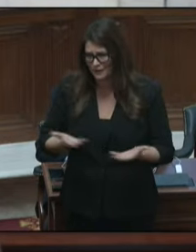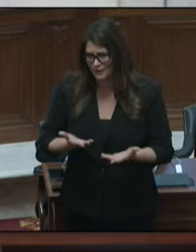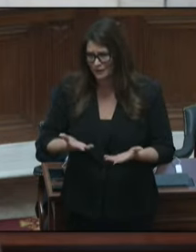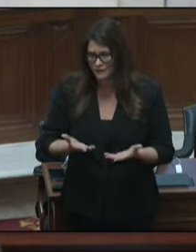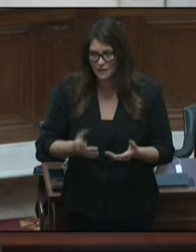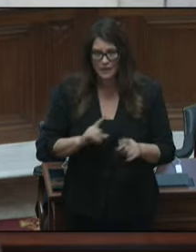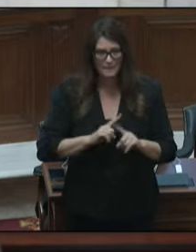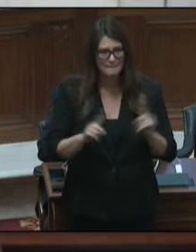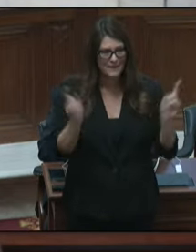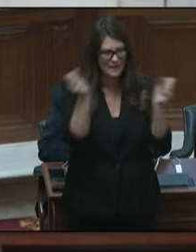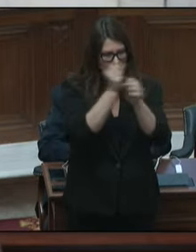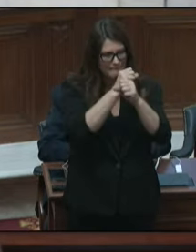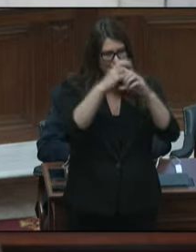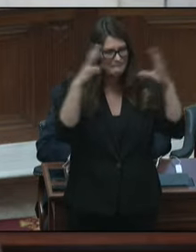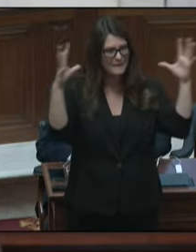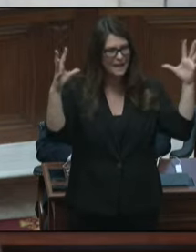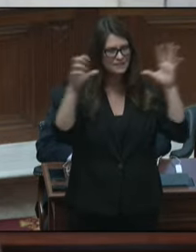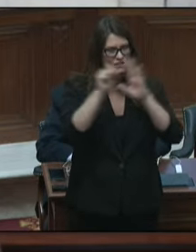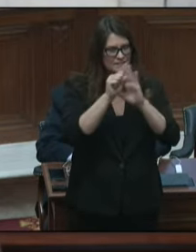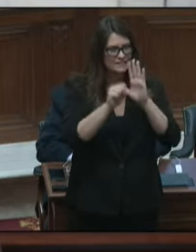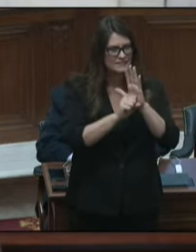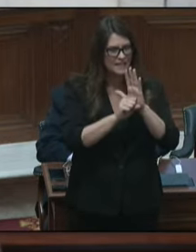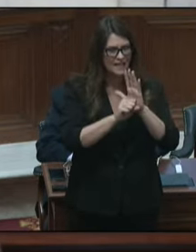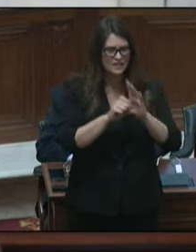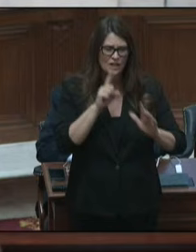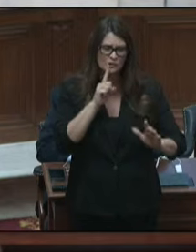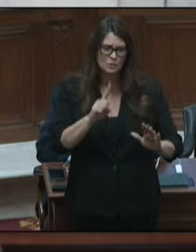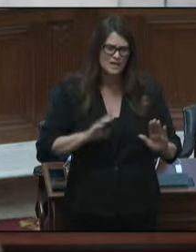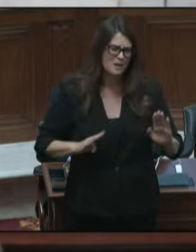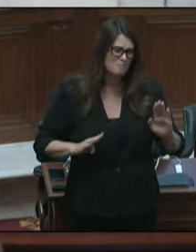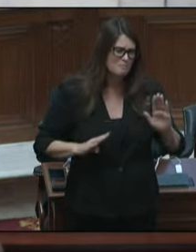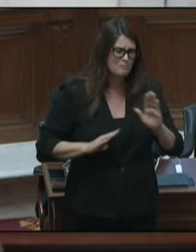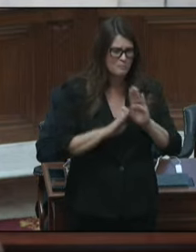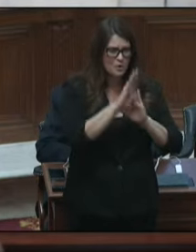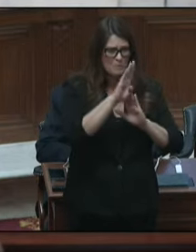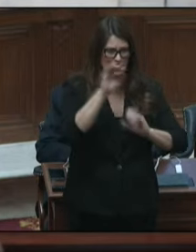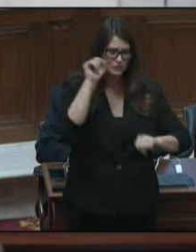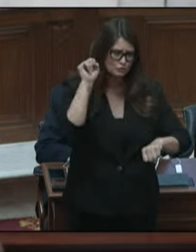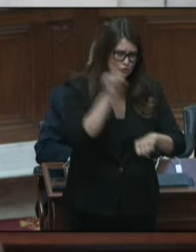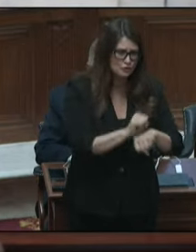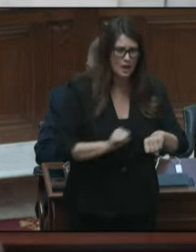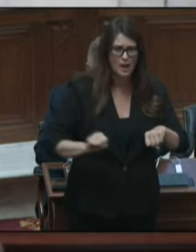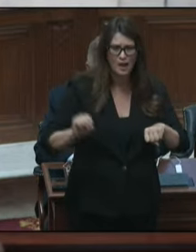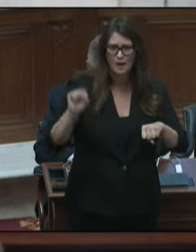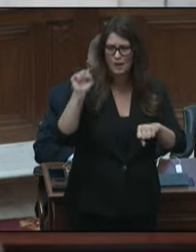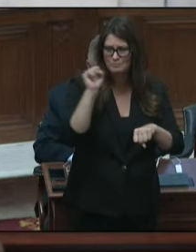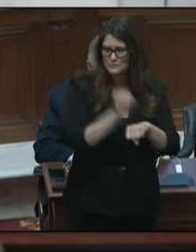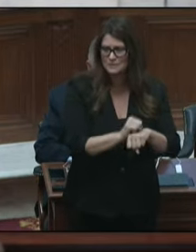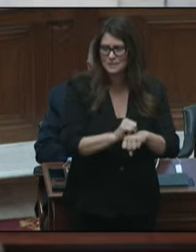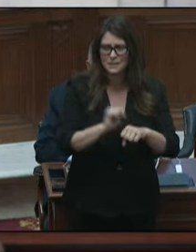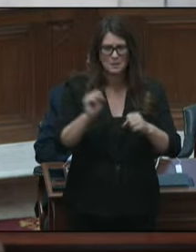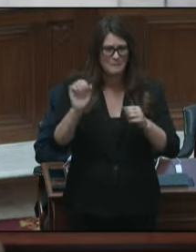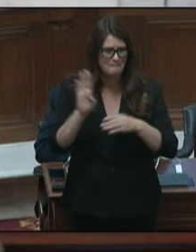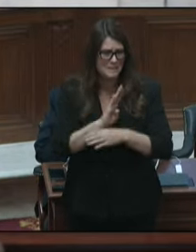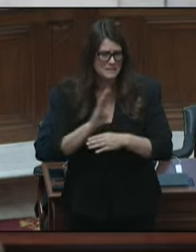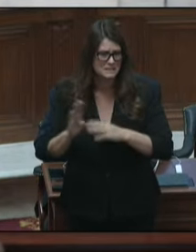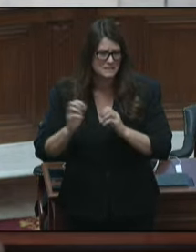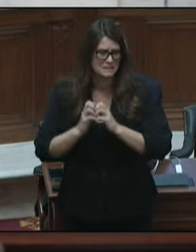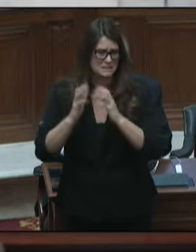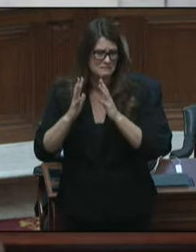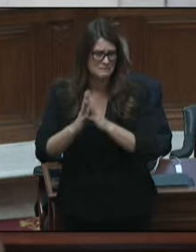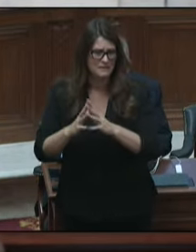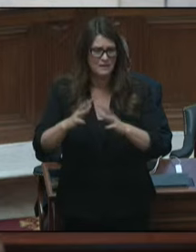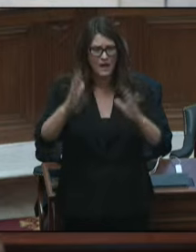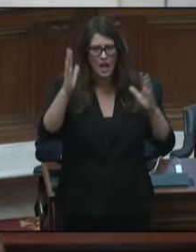imagine a state that's booming, job after job, company after company, hope and belief